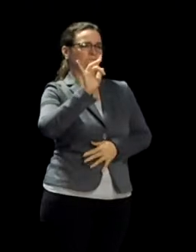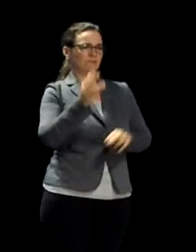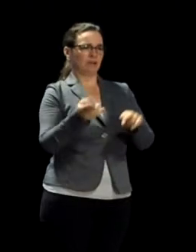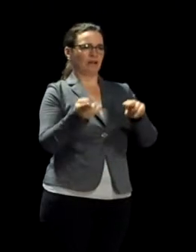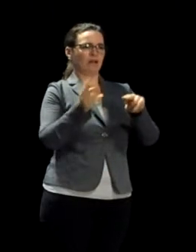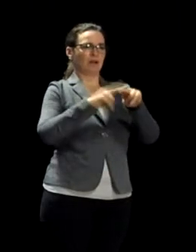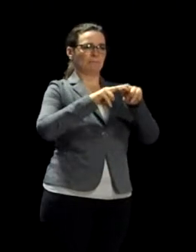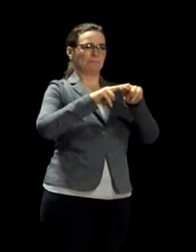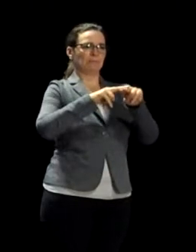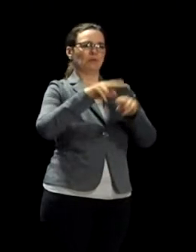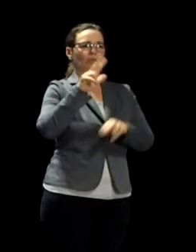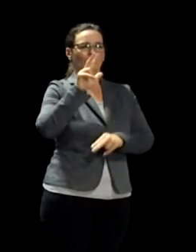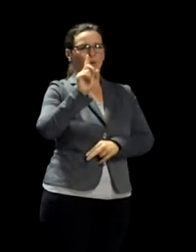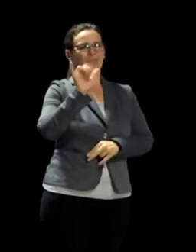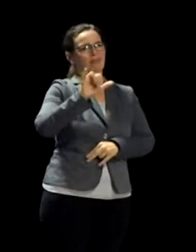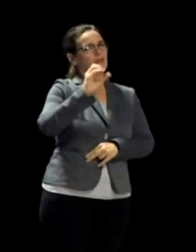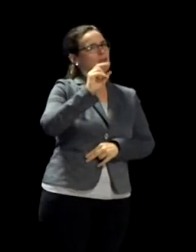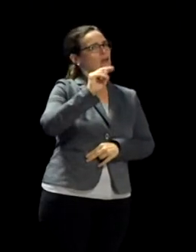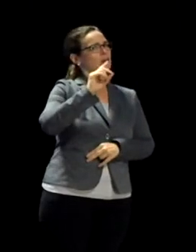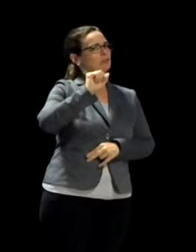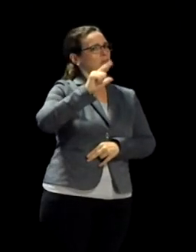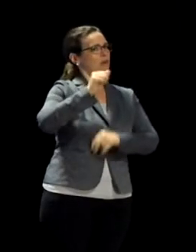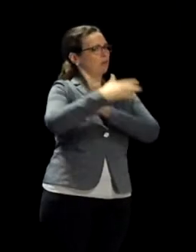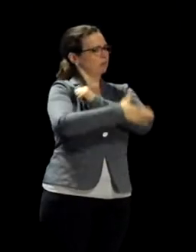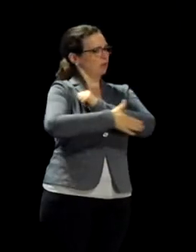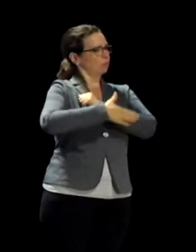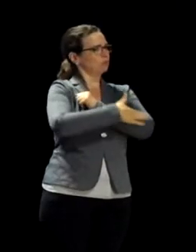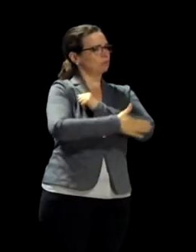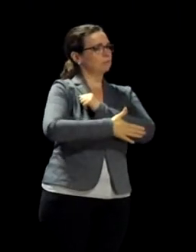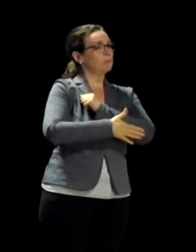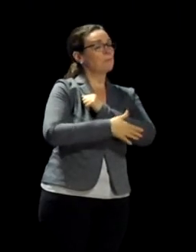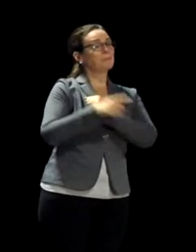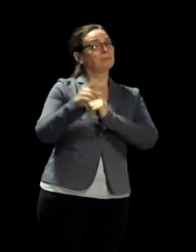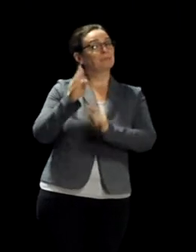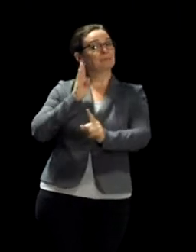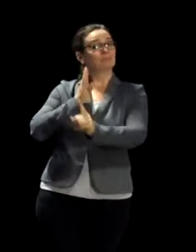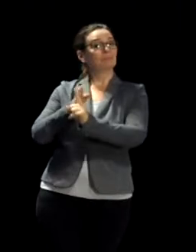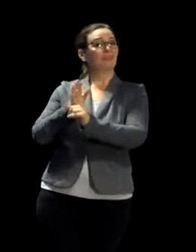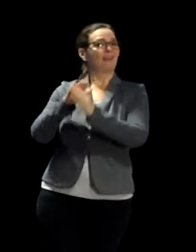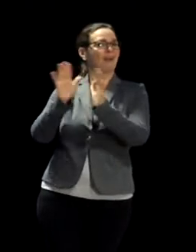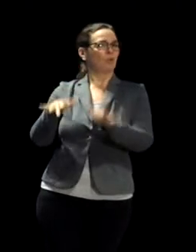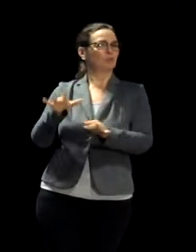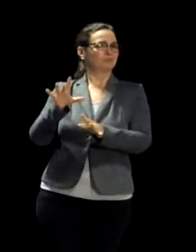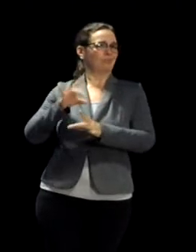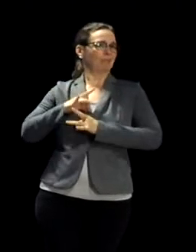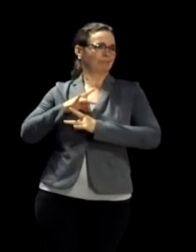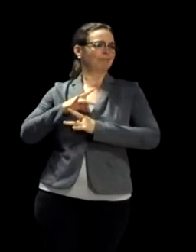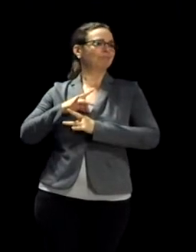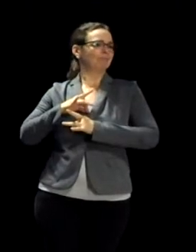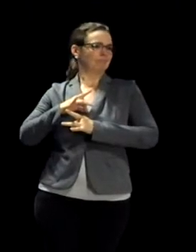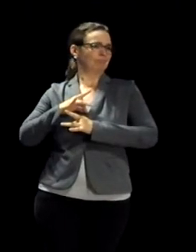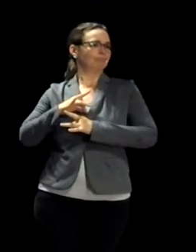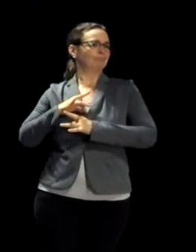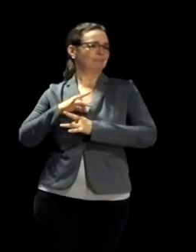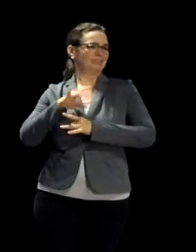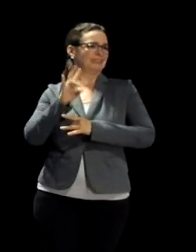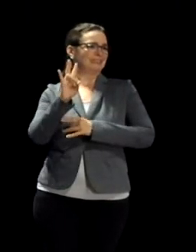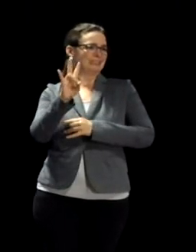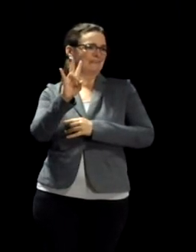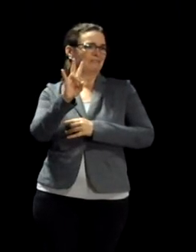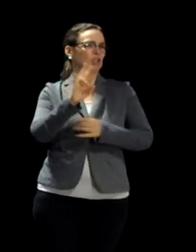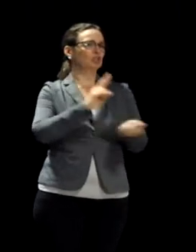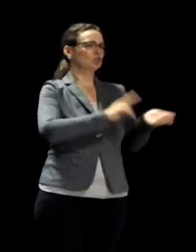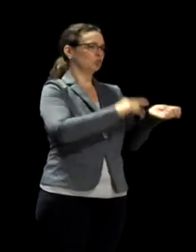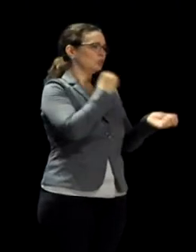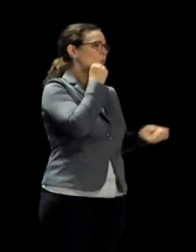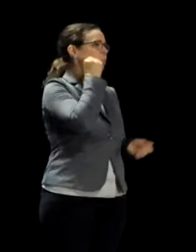from a household contact of a previously confirmed case. 7 are from new cases related to senior living